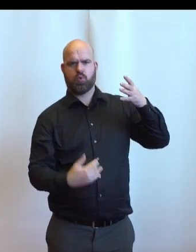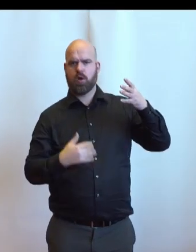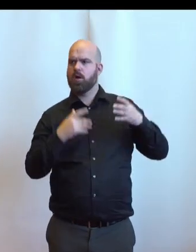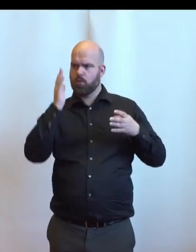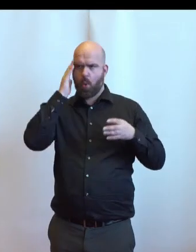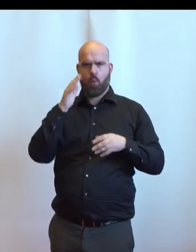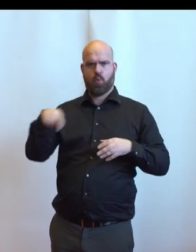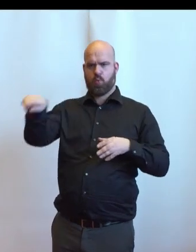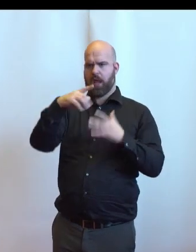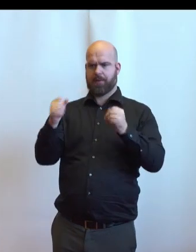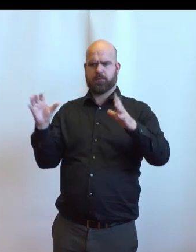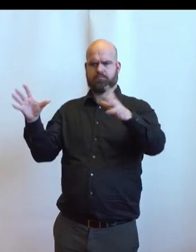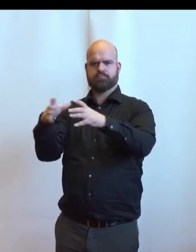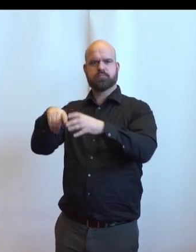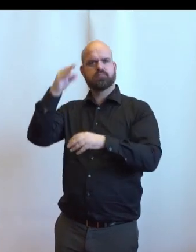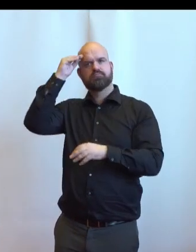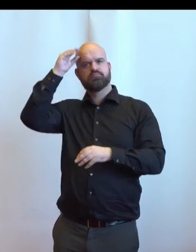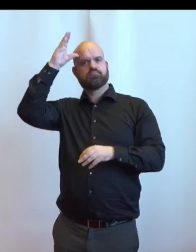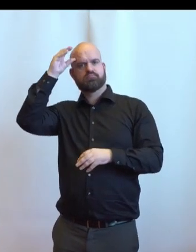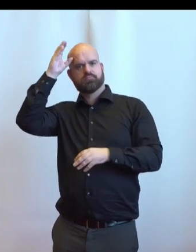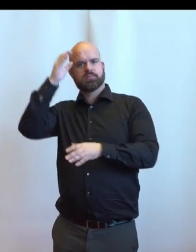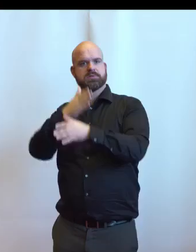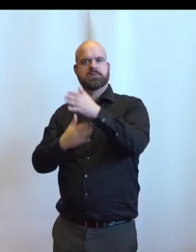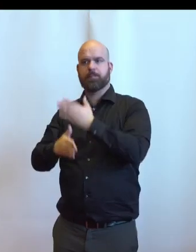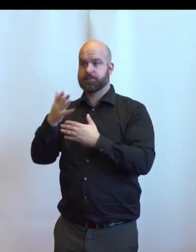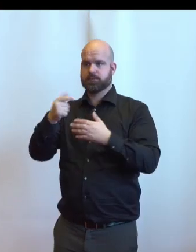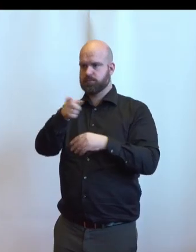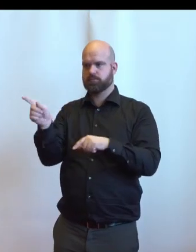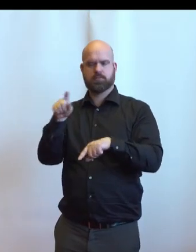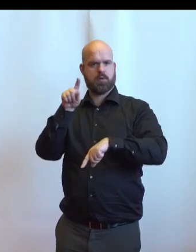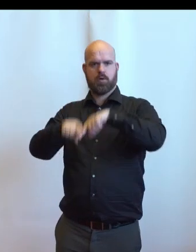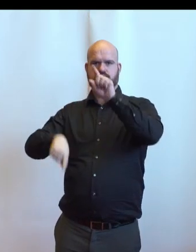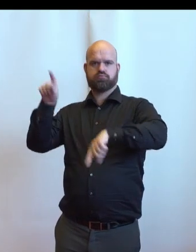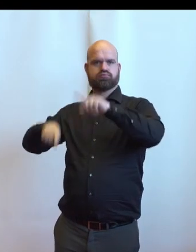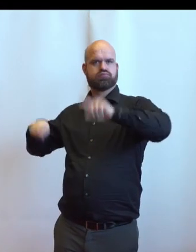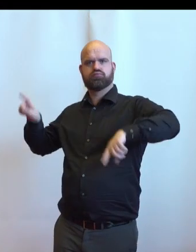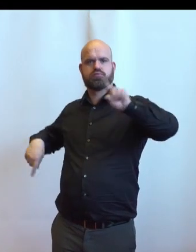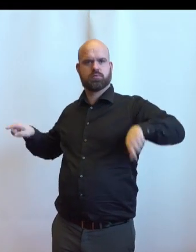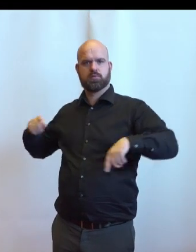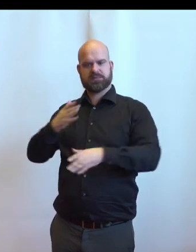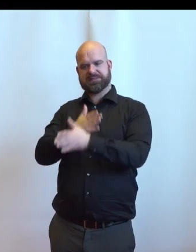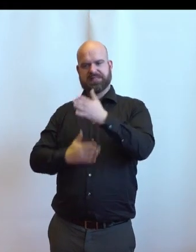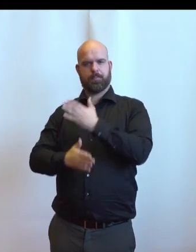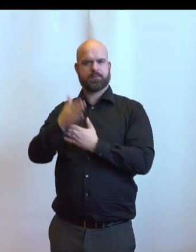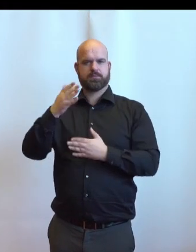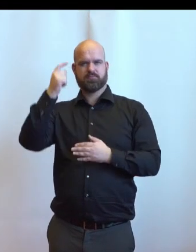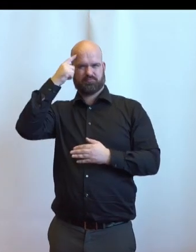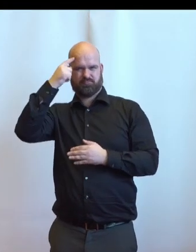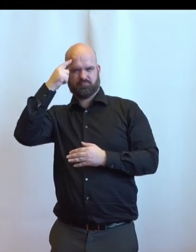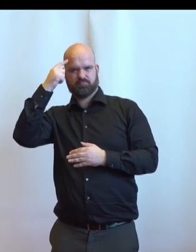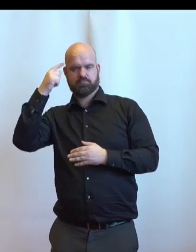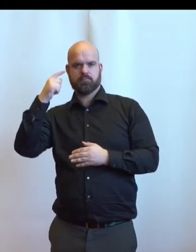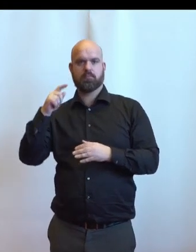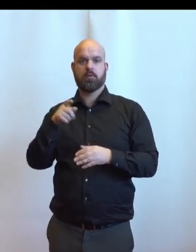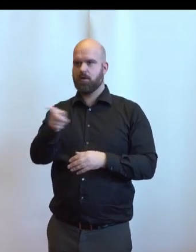are significantly different and at odds with some of the other accessibility needs of other disability groups. So one of the key things